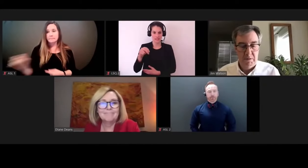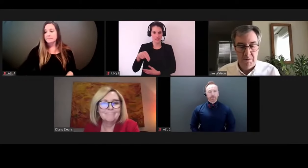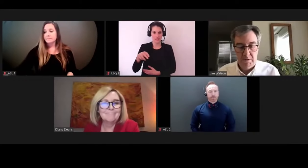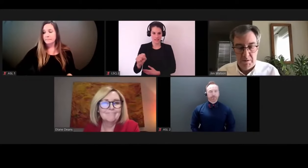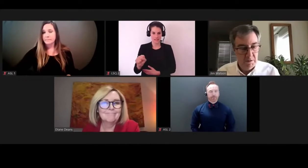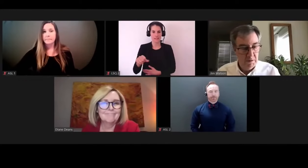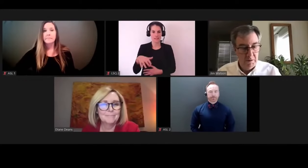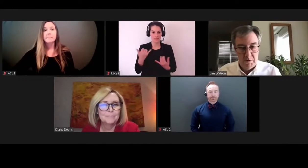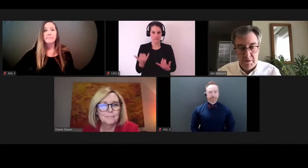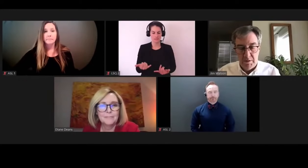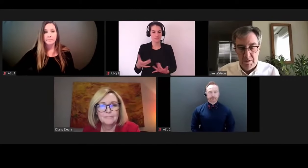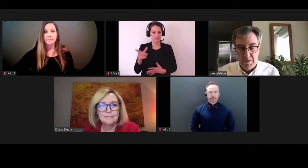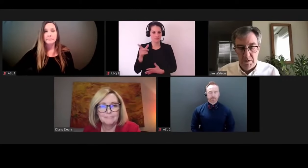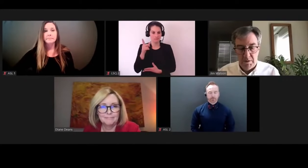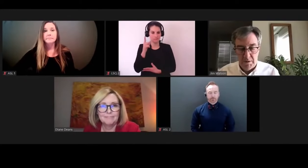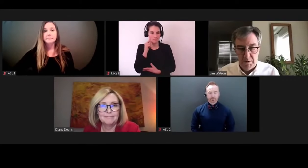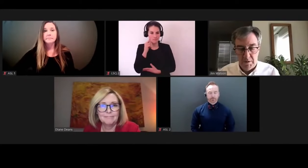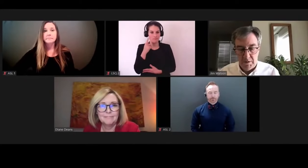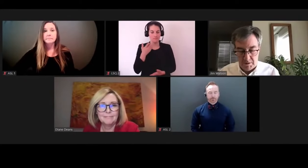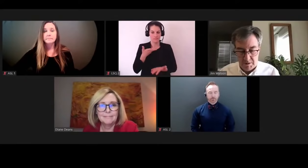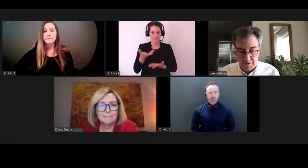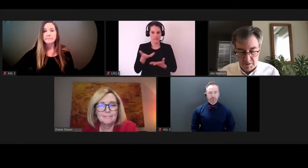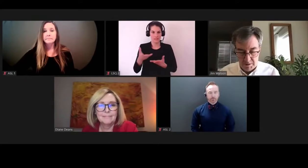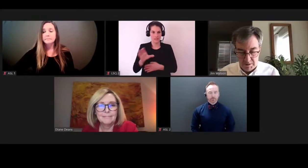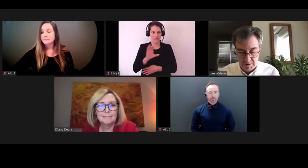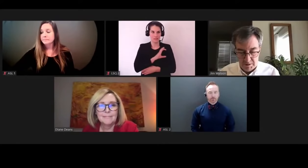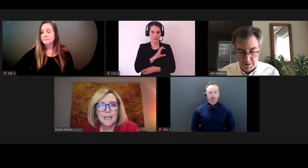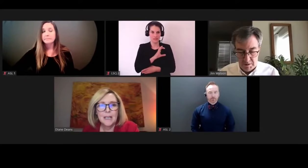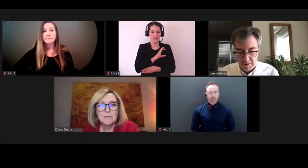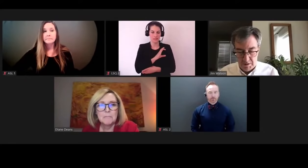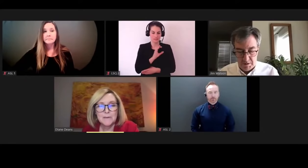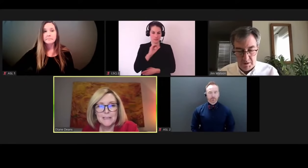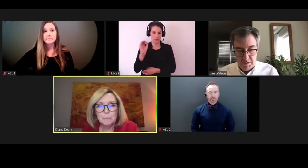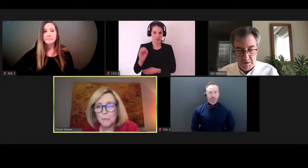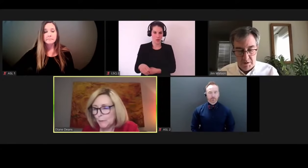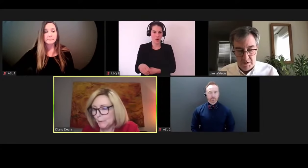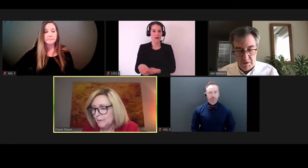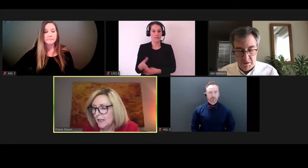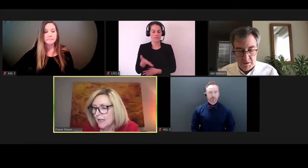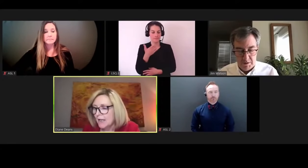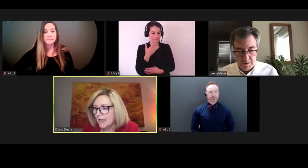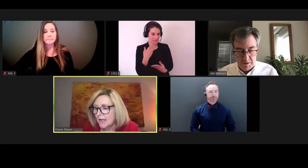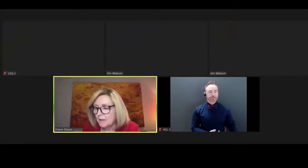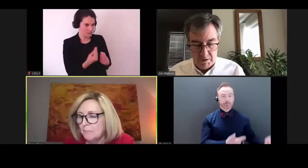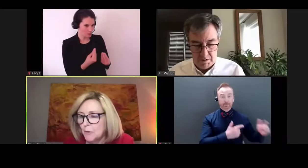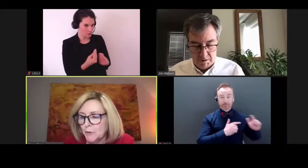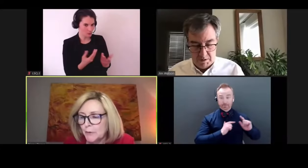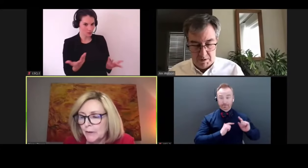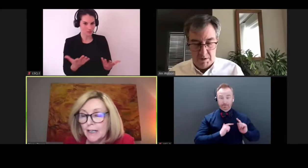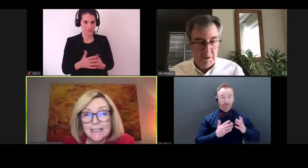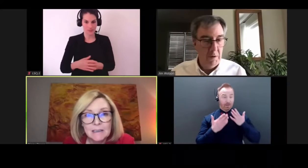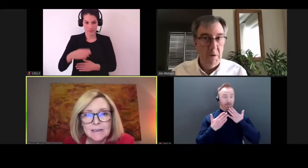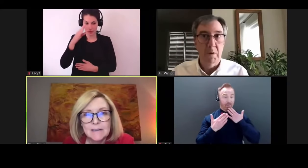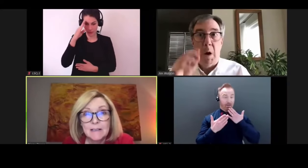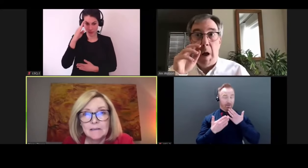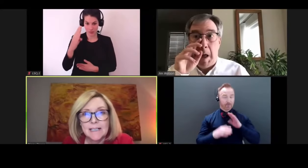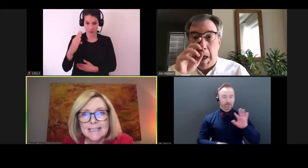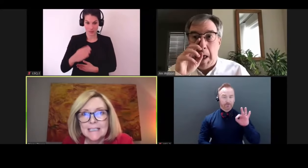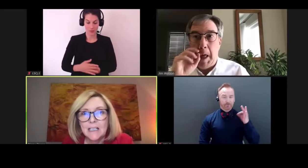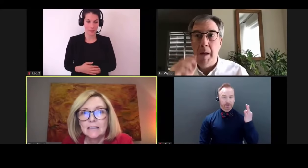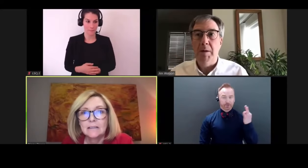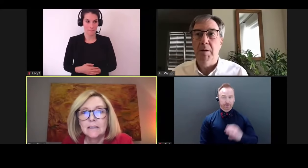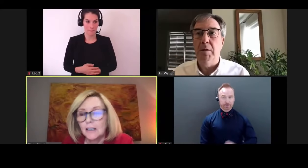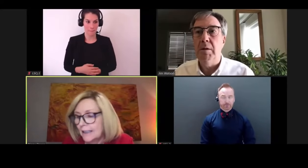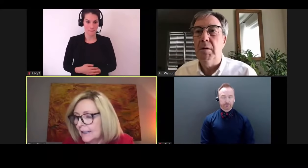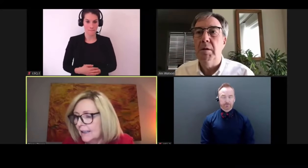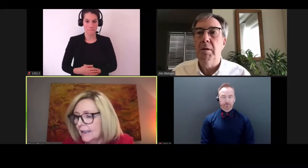la Commission des services policiers d'Ottawa, Diane Deans. Merci beaucoup. Bonjour,